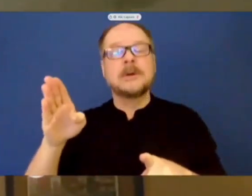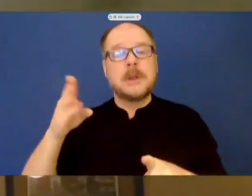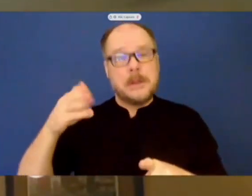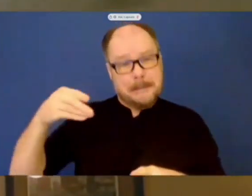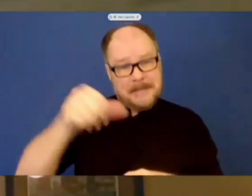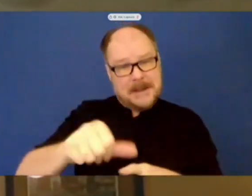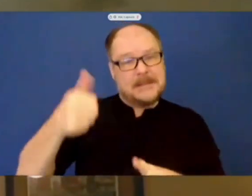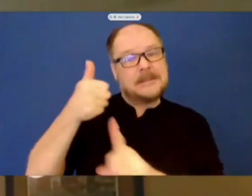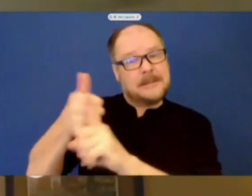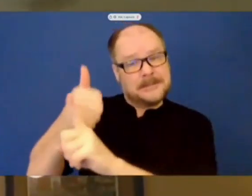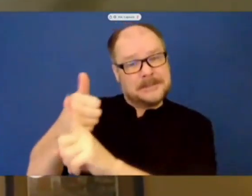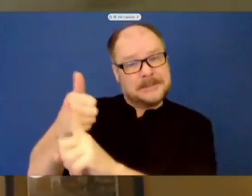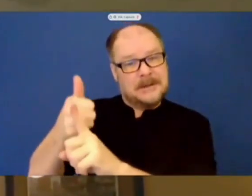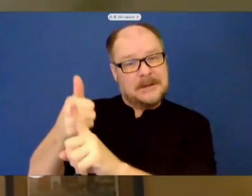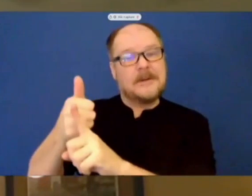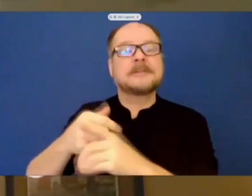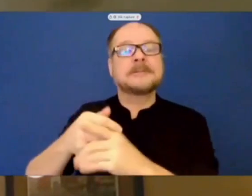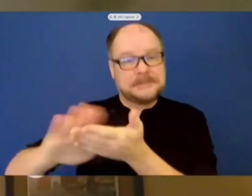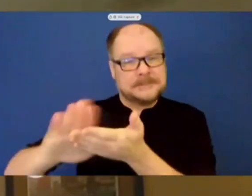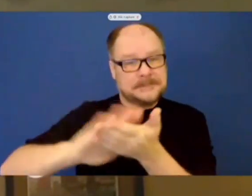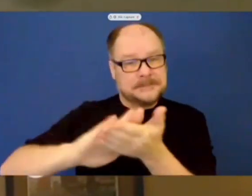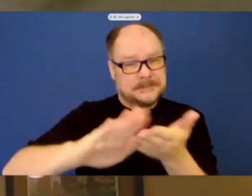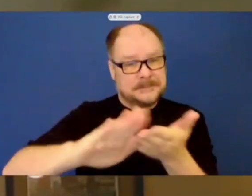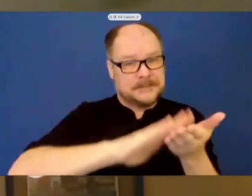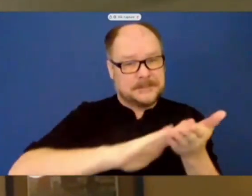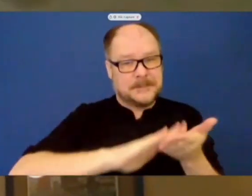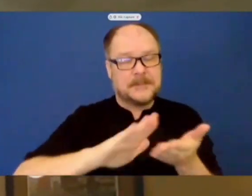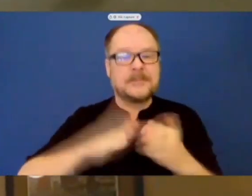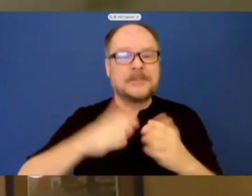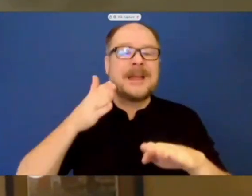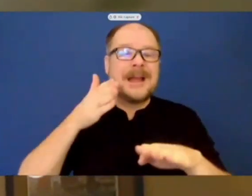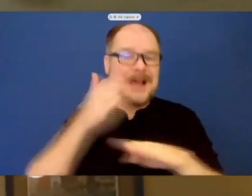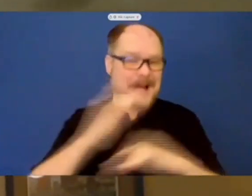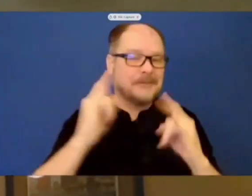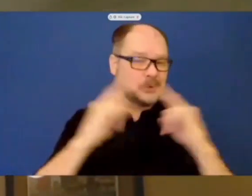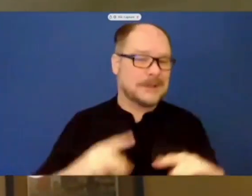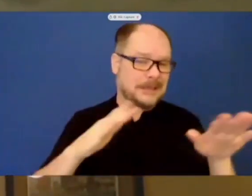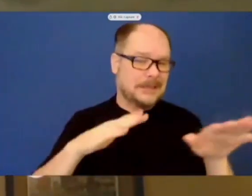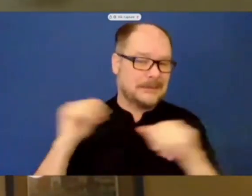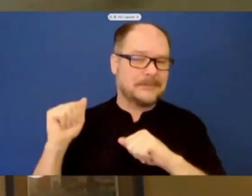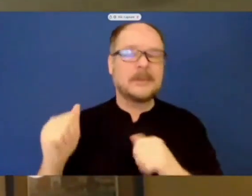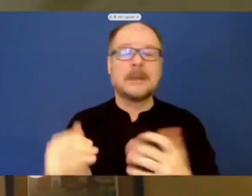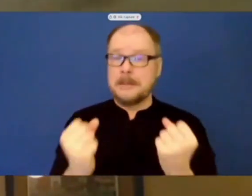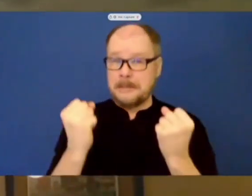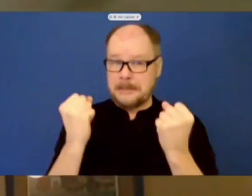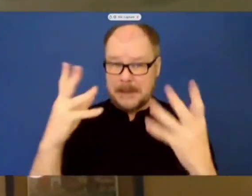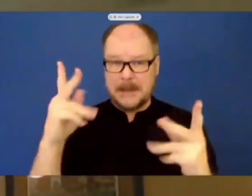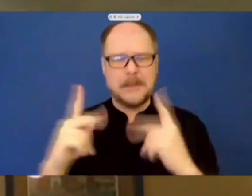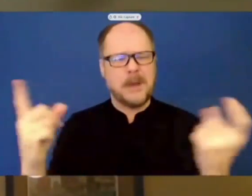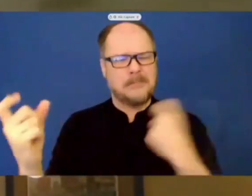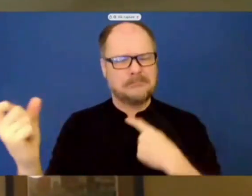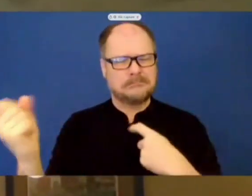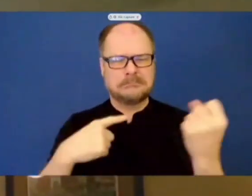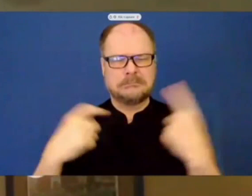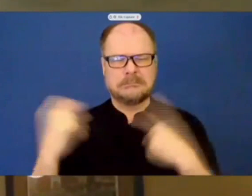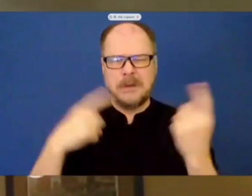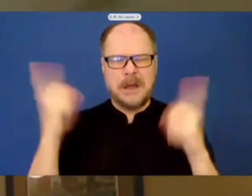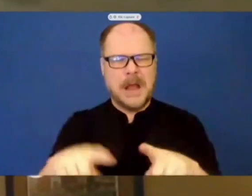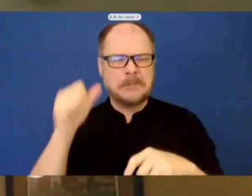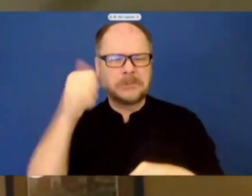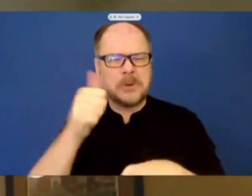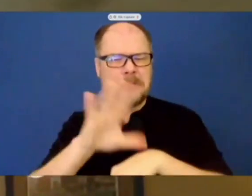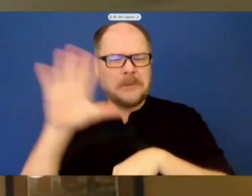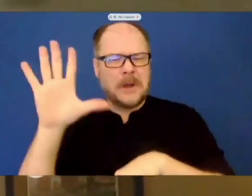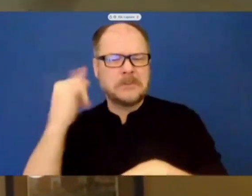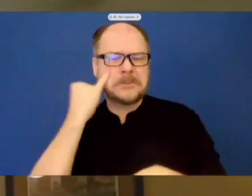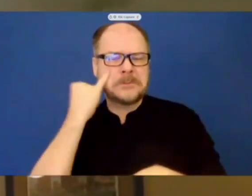the tents are gone. We have received questions from many of you regarding what happens at 5 p.m. tomorrow if there are still